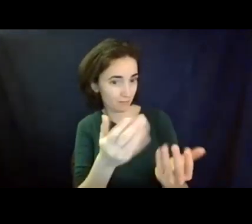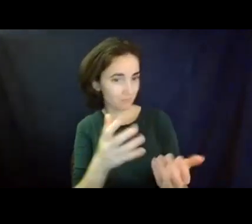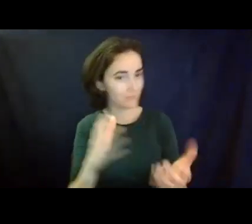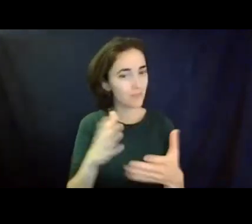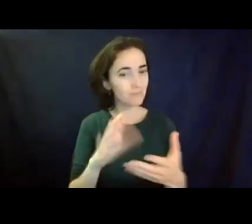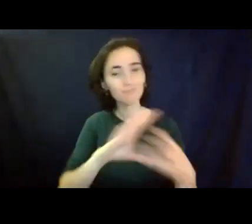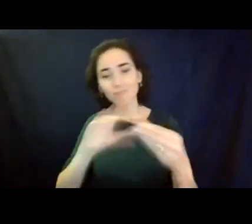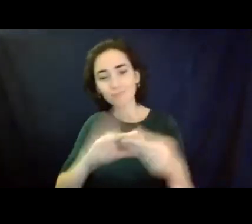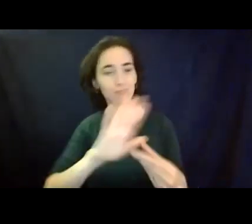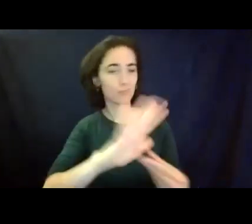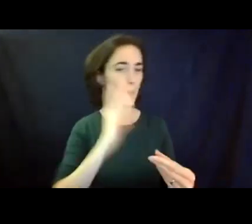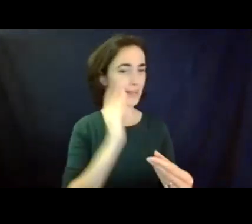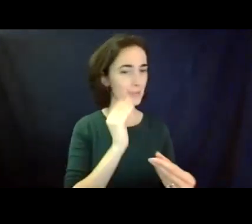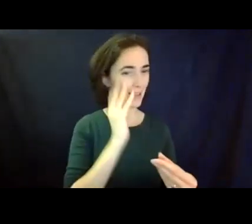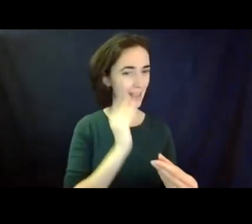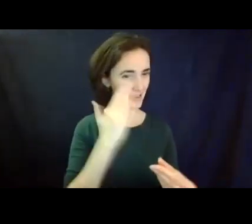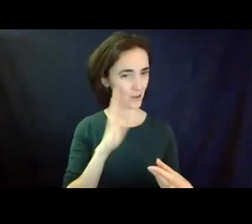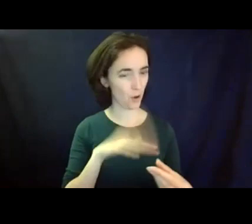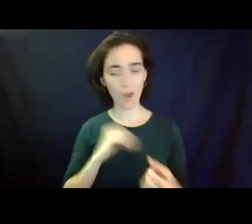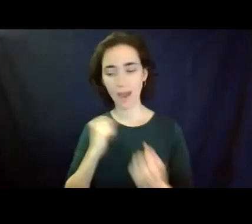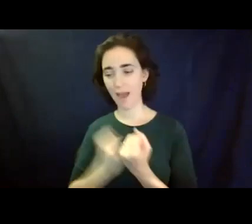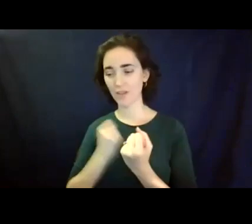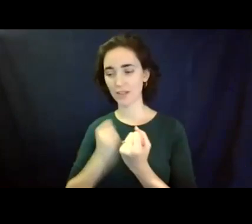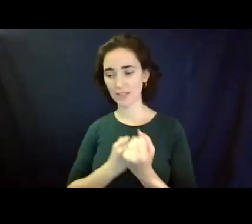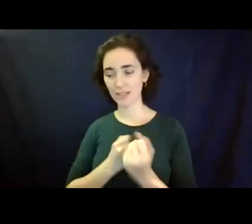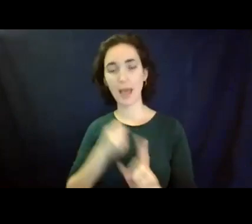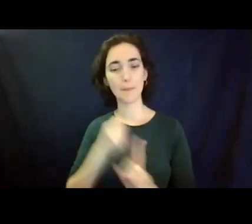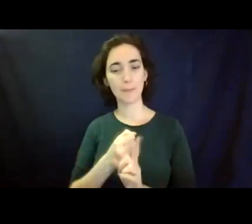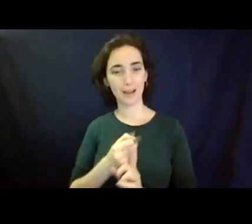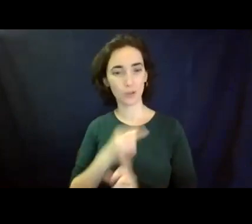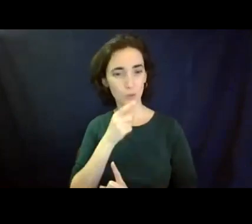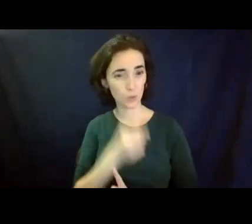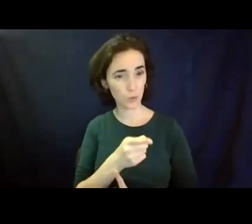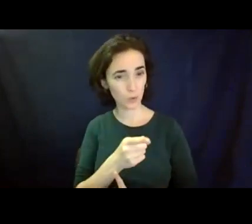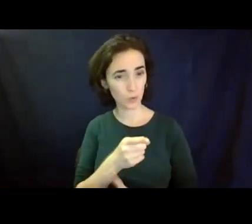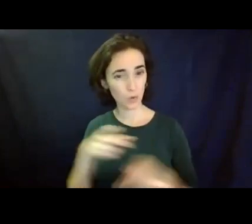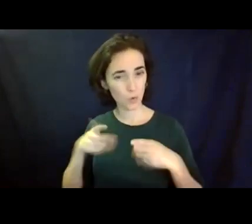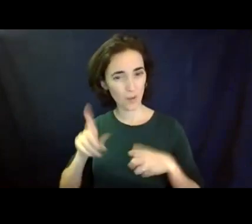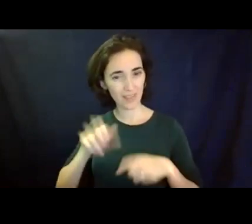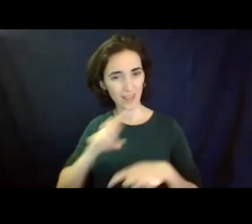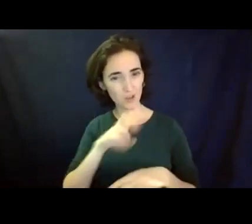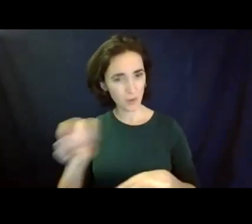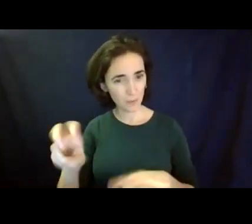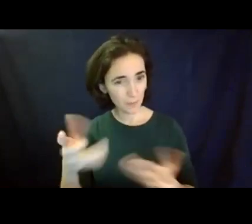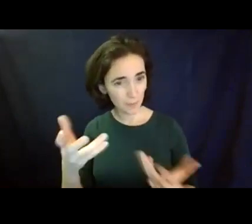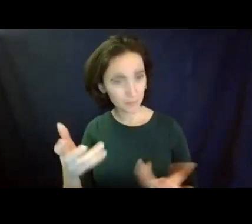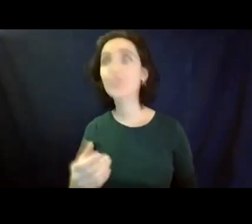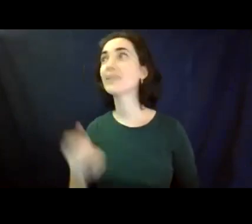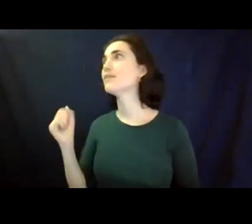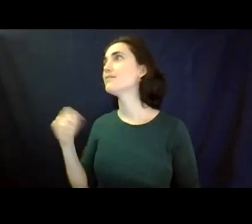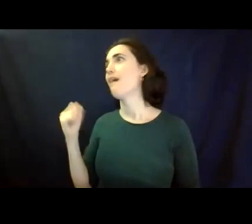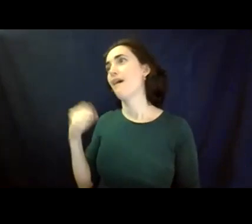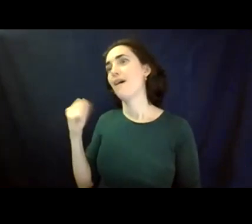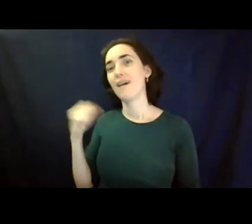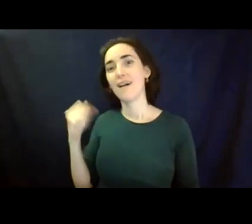experience, about how, you know, advocacy impacted you in doing that trip, or. Yeah, that was a